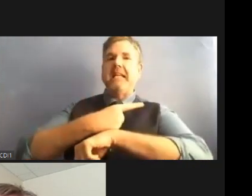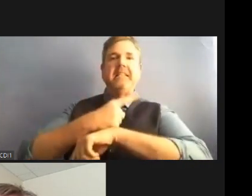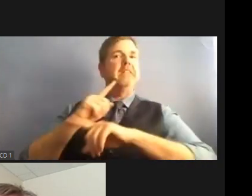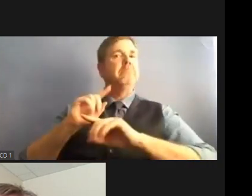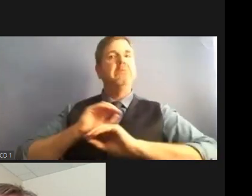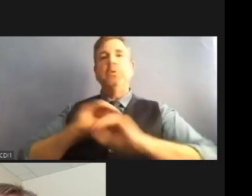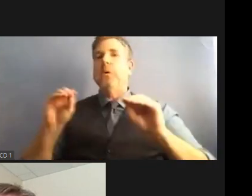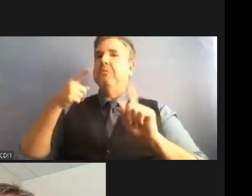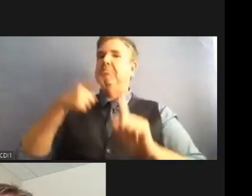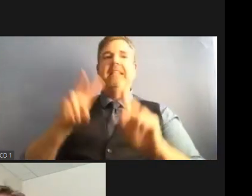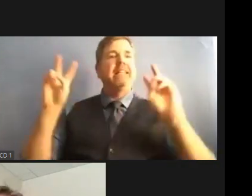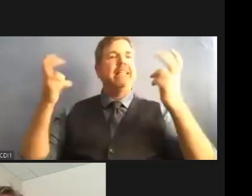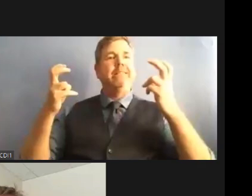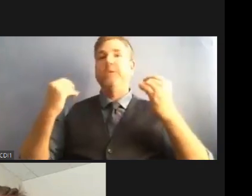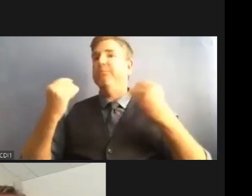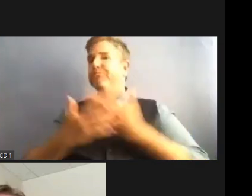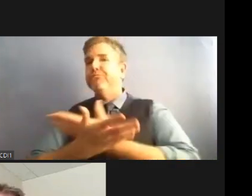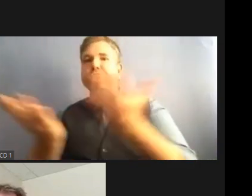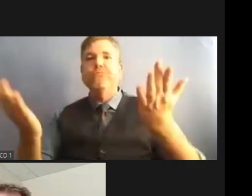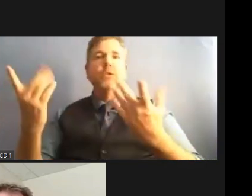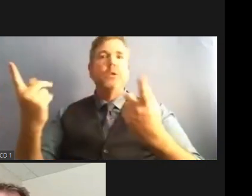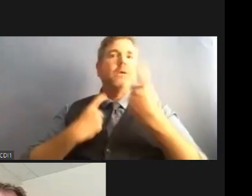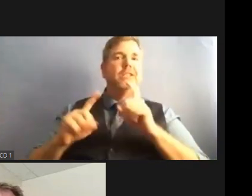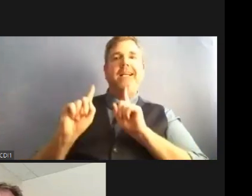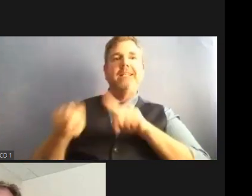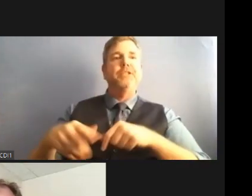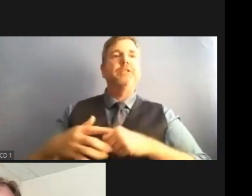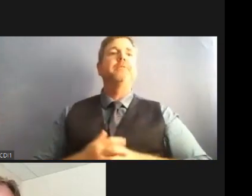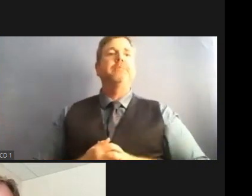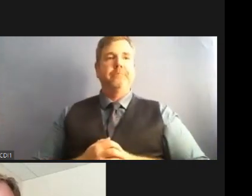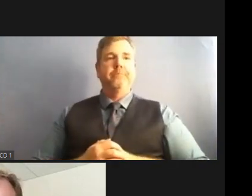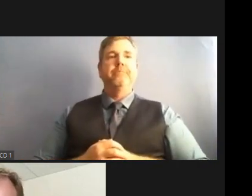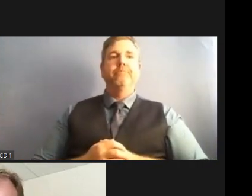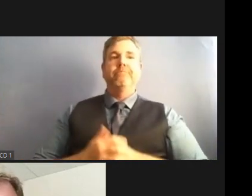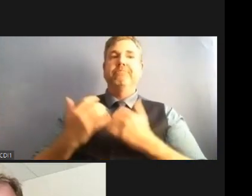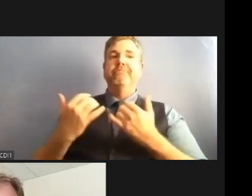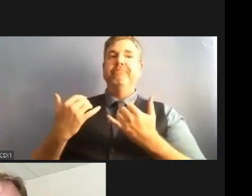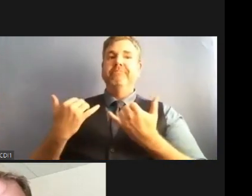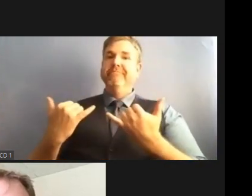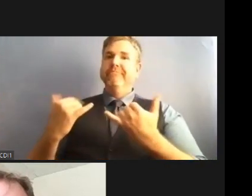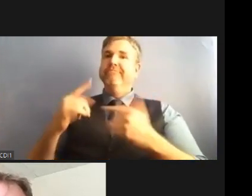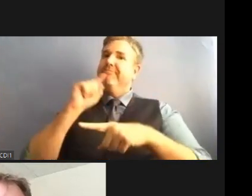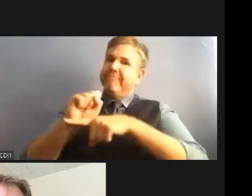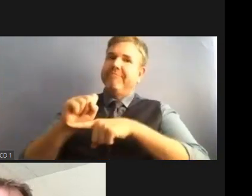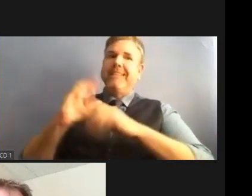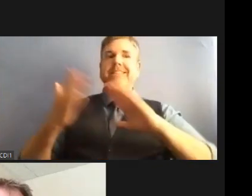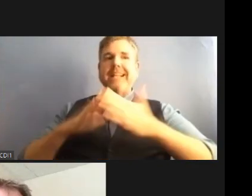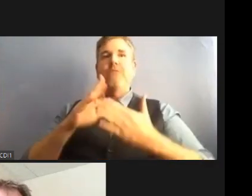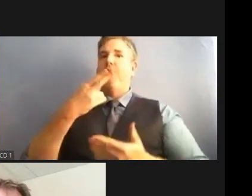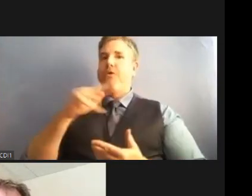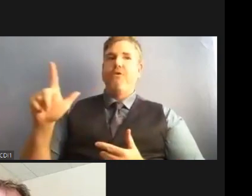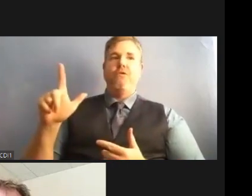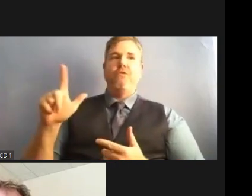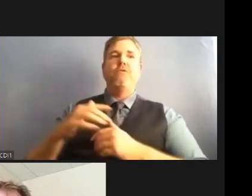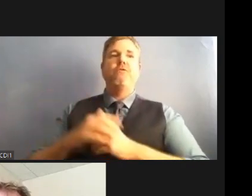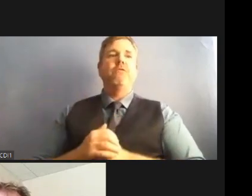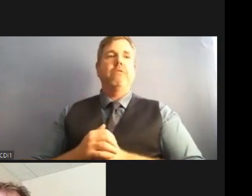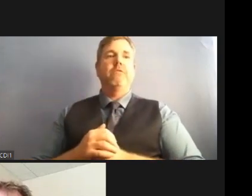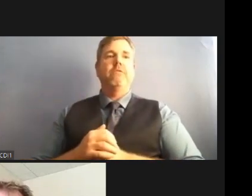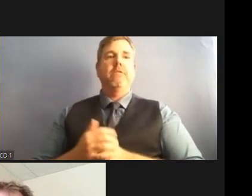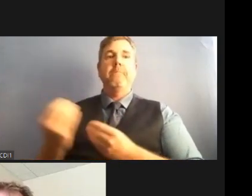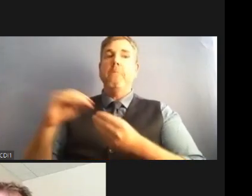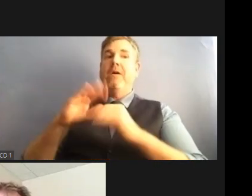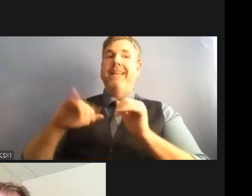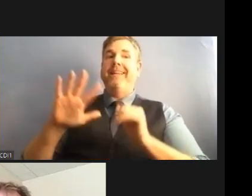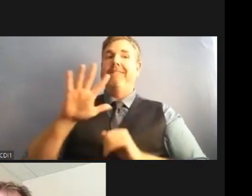like a true town hall. More than 50 people took us up on that offer, and we're excited to have two members of Marin's COVID-19